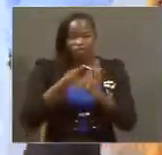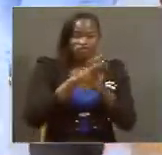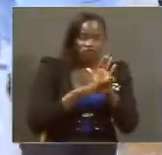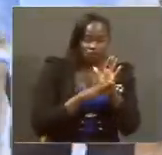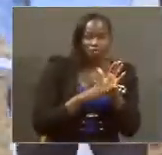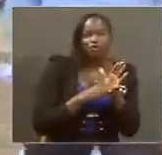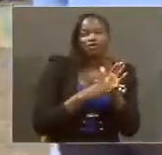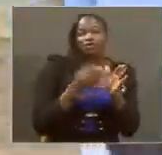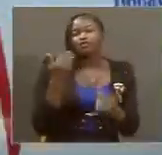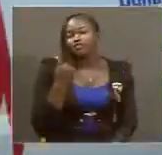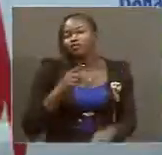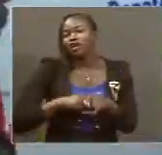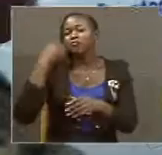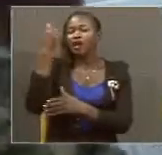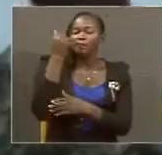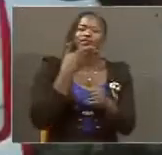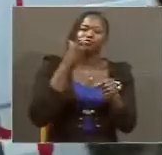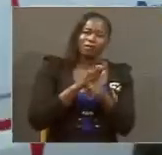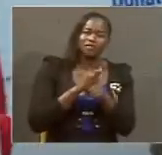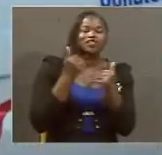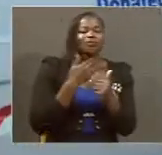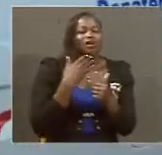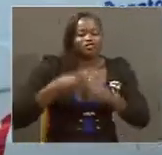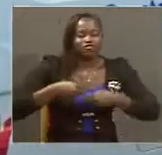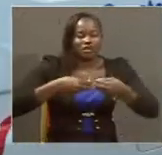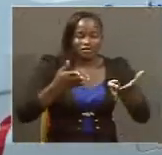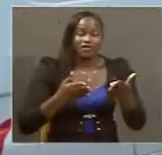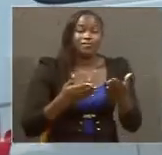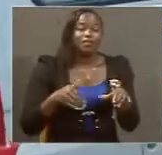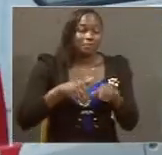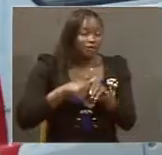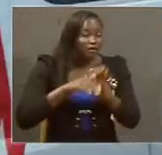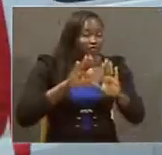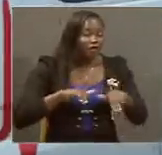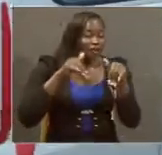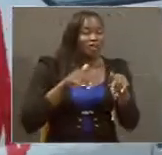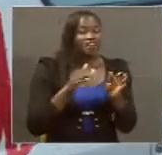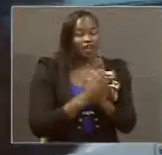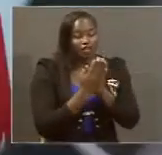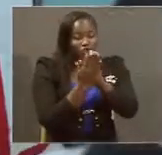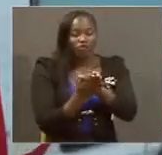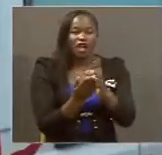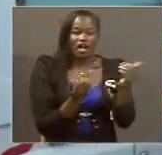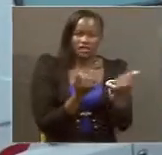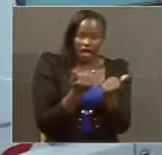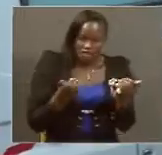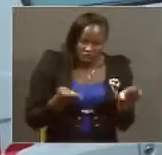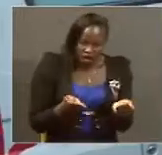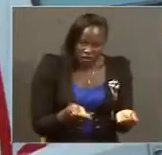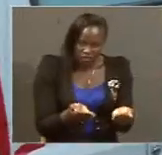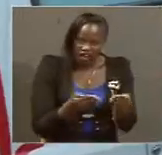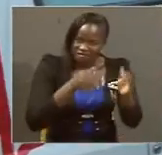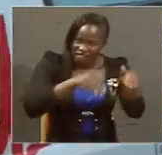constituents during the parliamentary campaigns. The Member of Parliament handed over a tractor to the Usuk women groups,